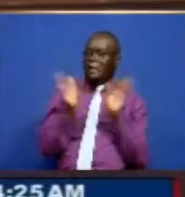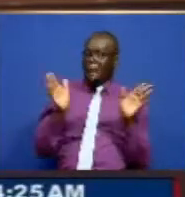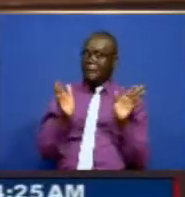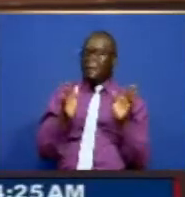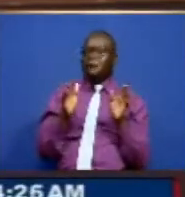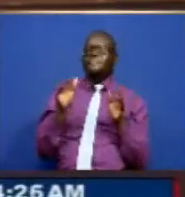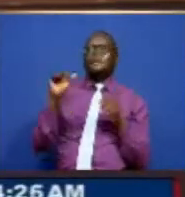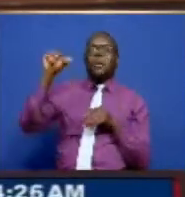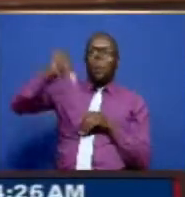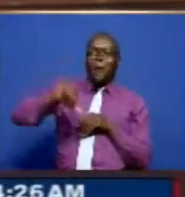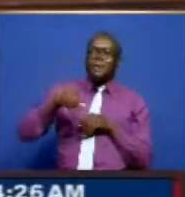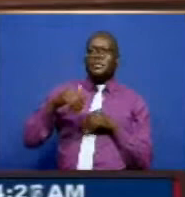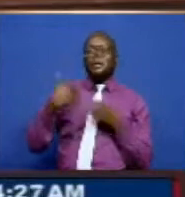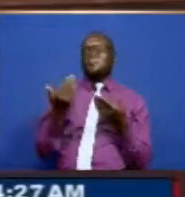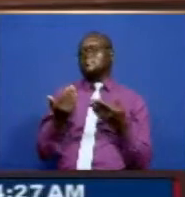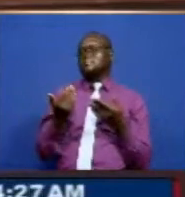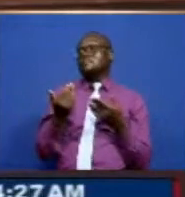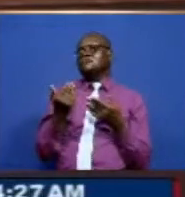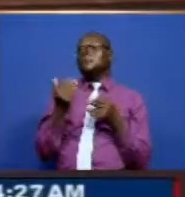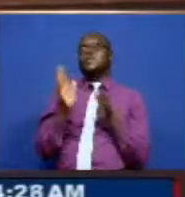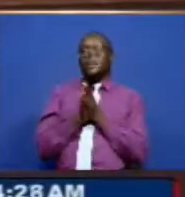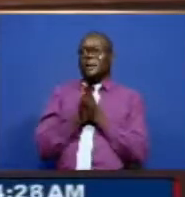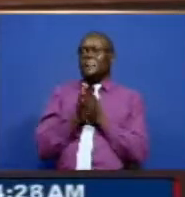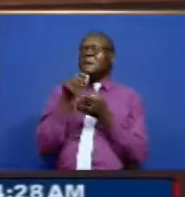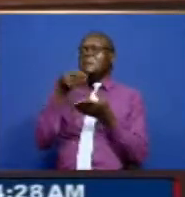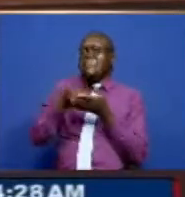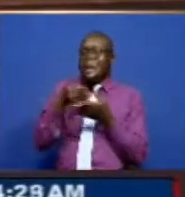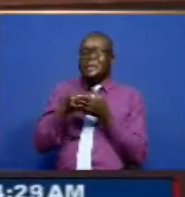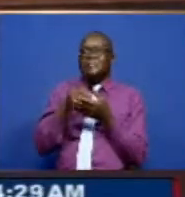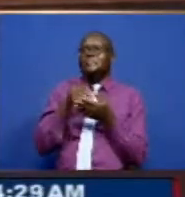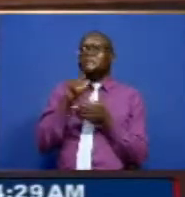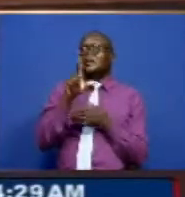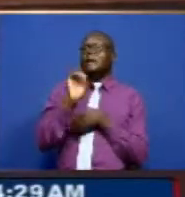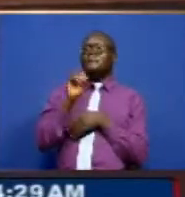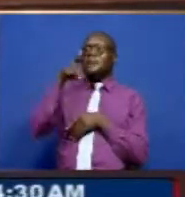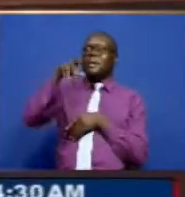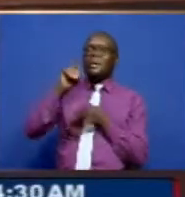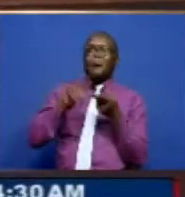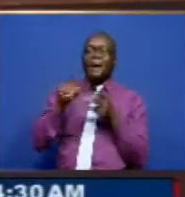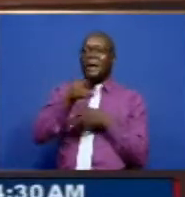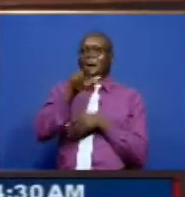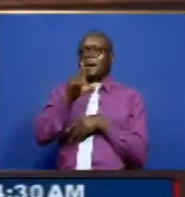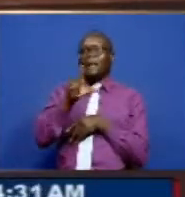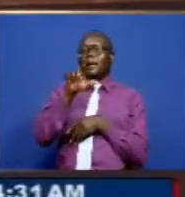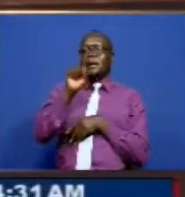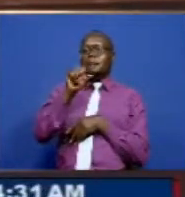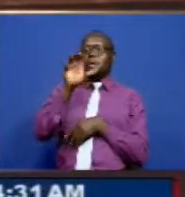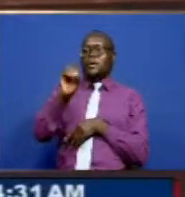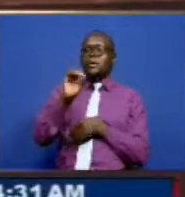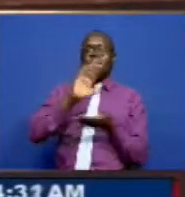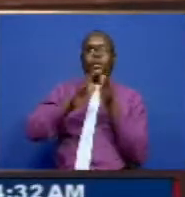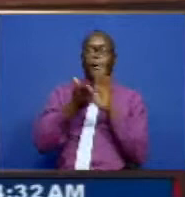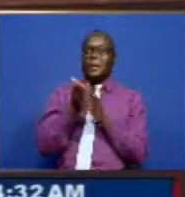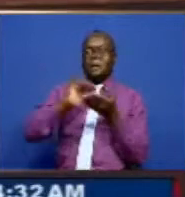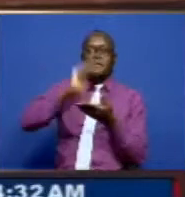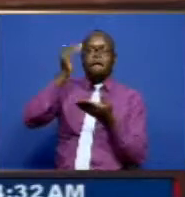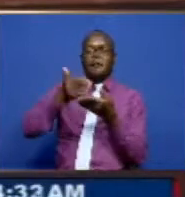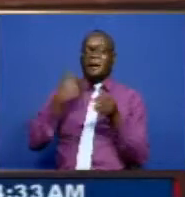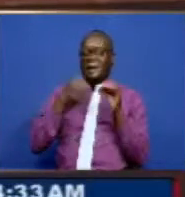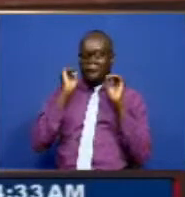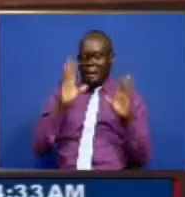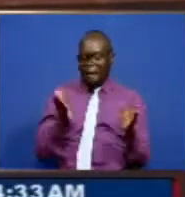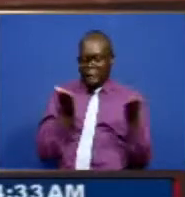for wear with manually generated LPOs and LSOs without availability of funds